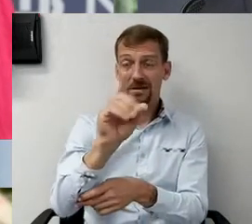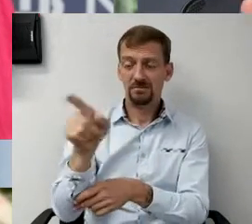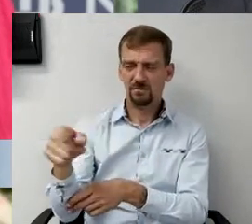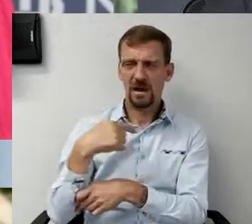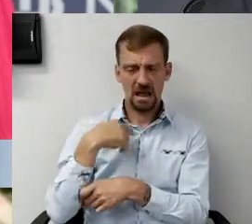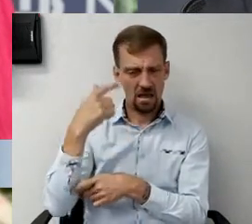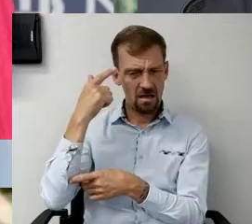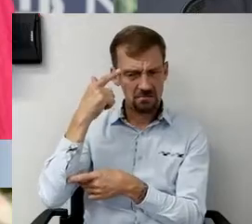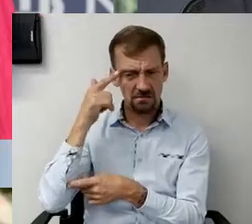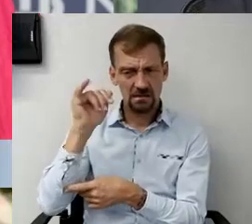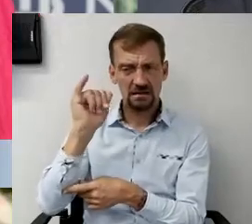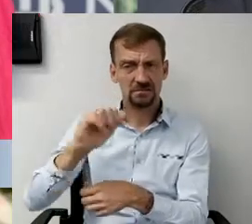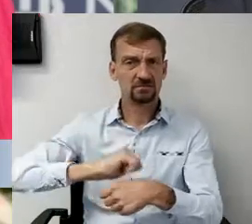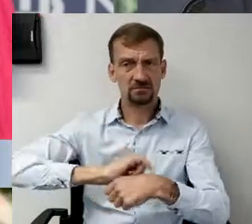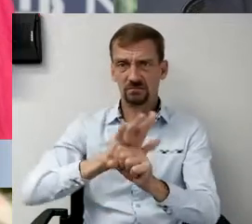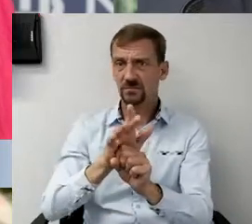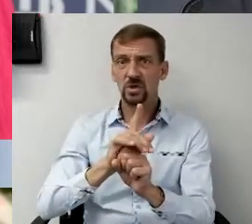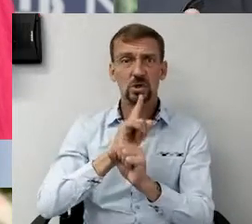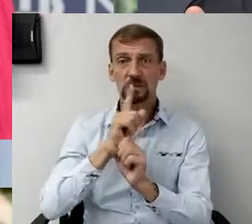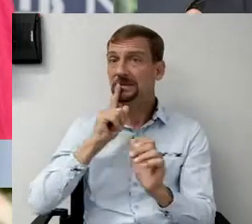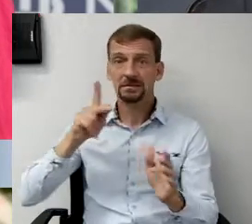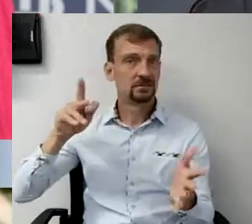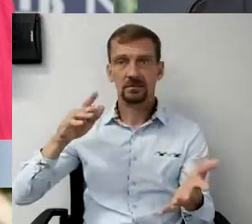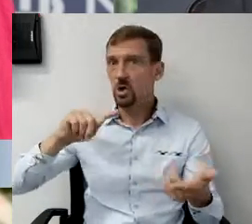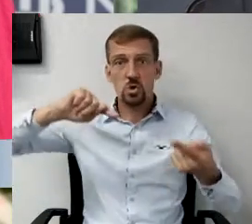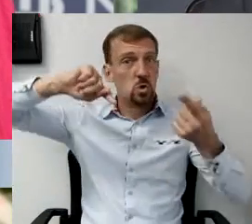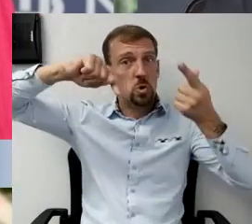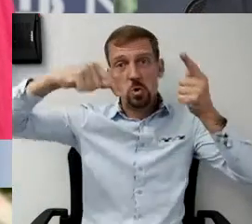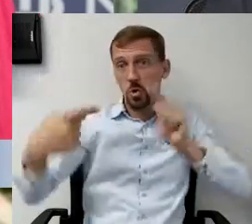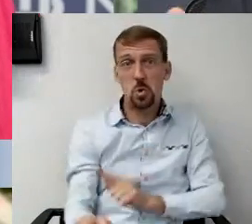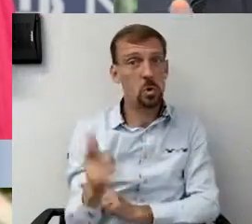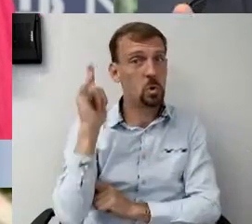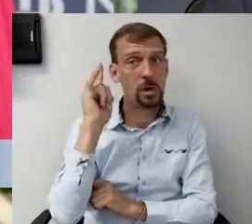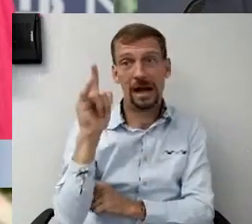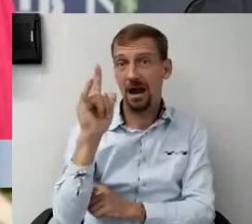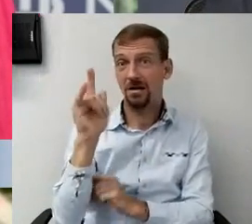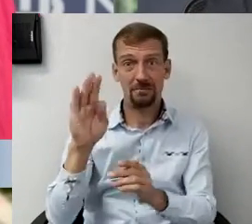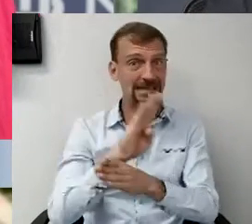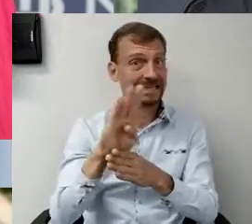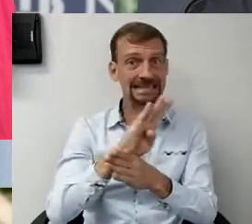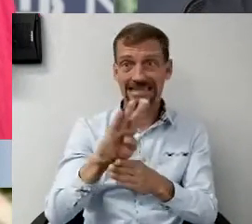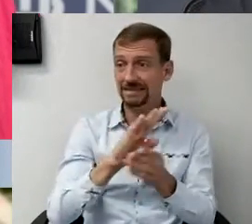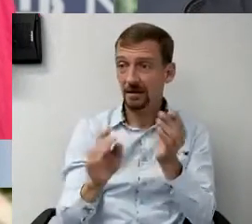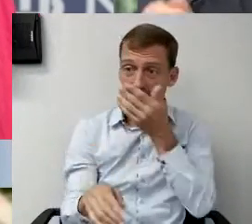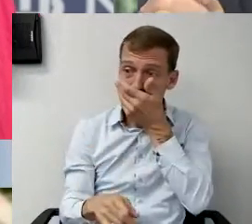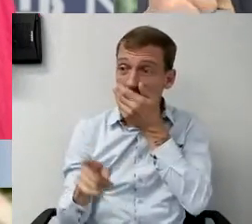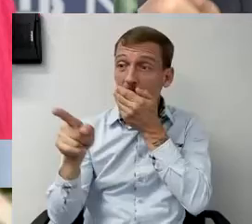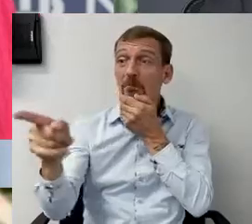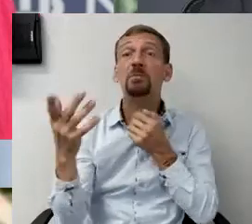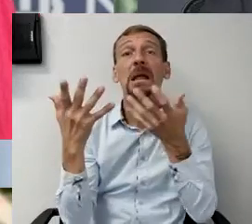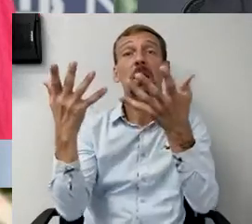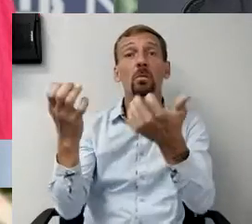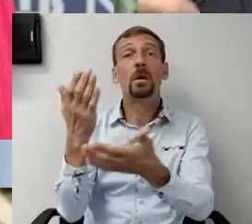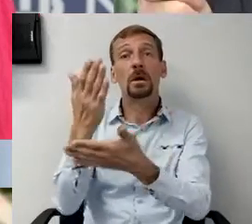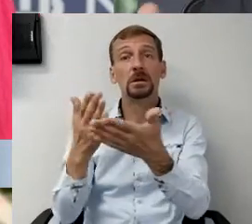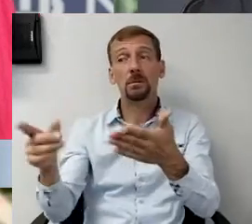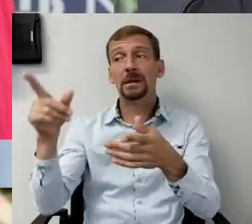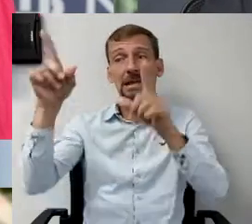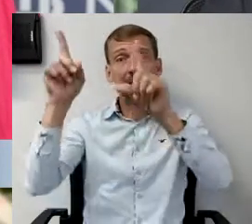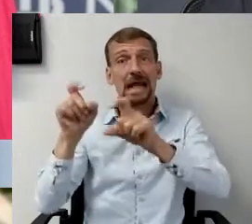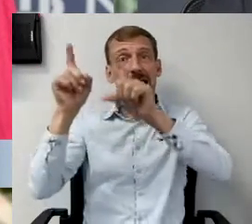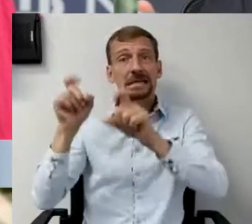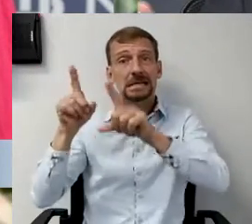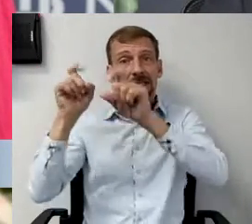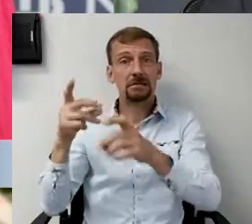because this pandemic has crippled the airline industry, and so they want something that they can do immediately,